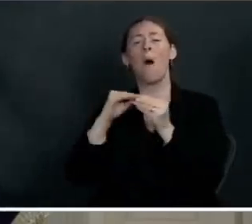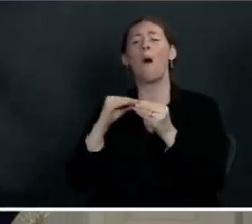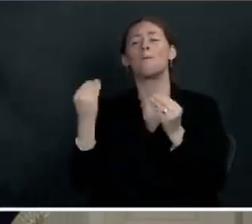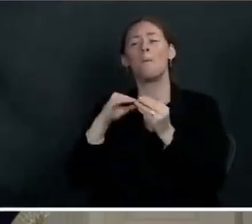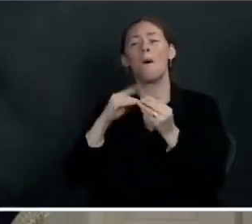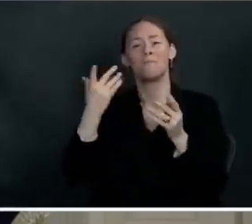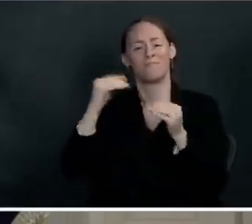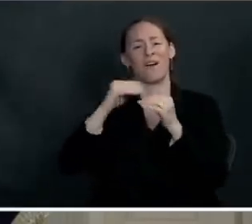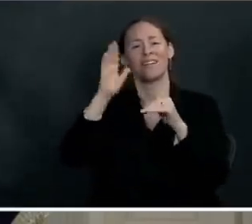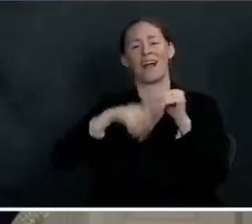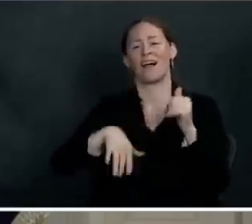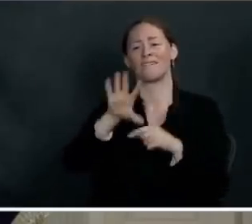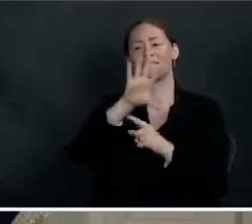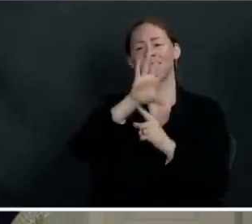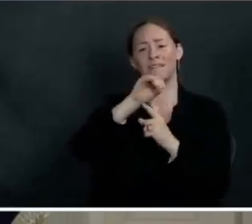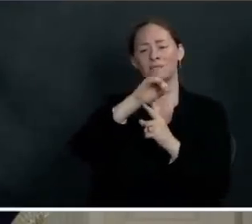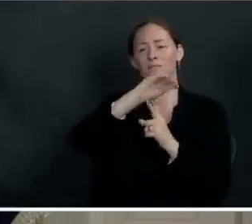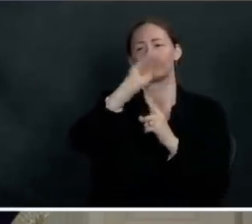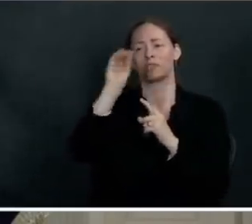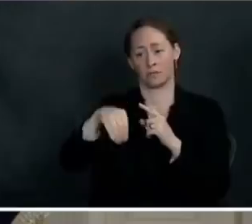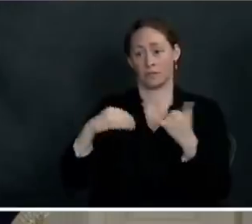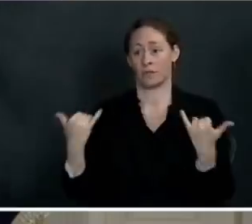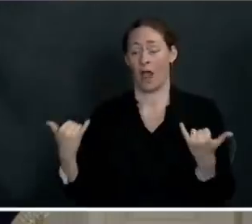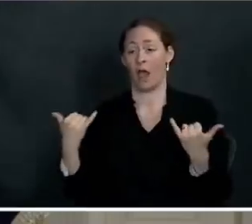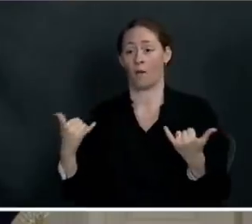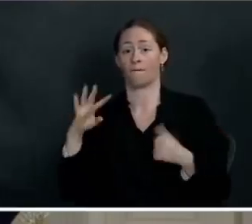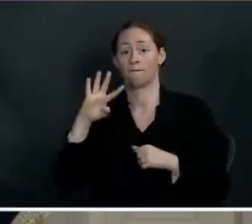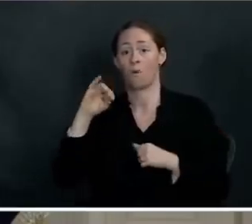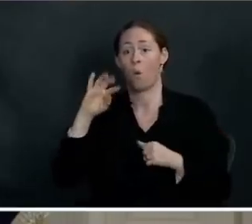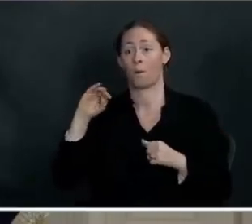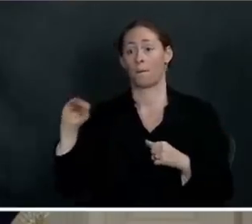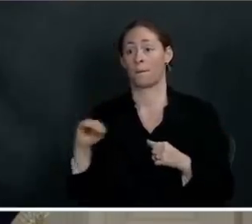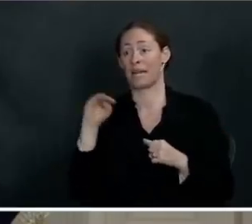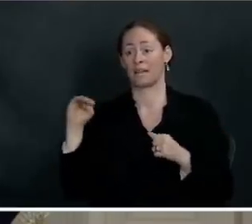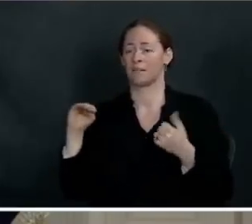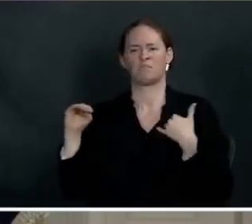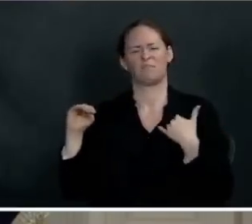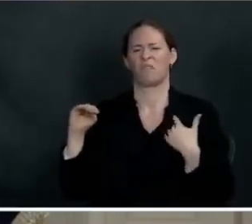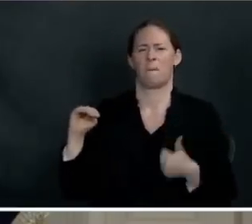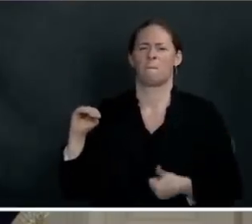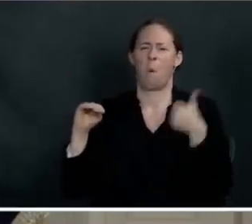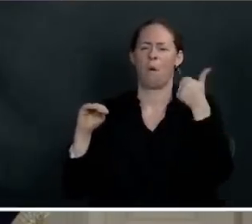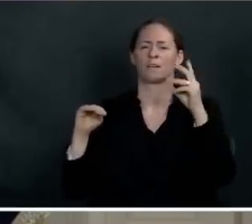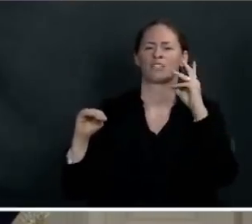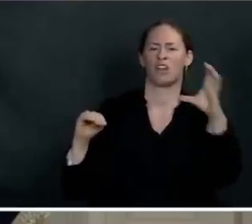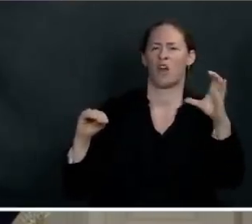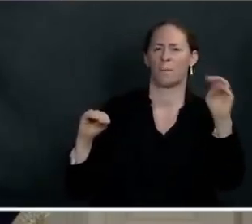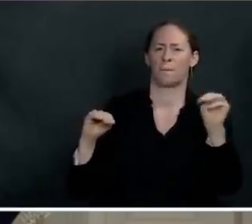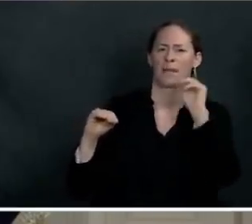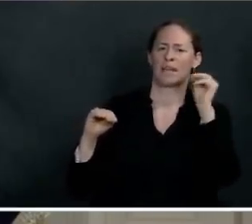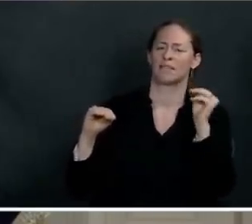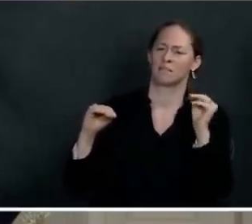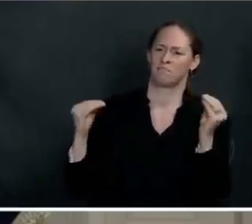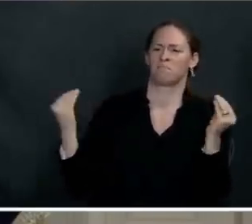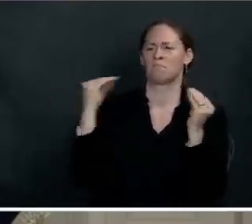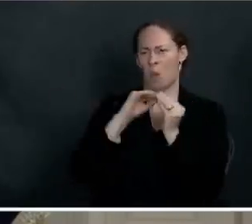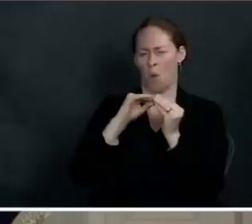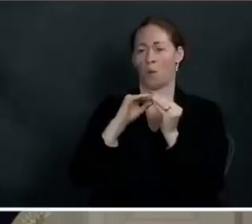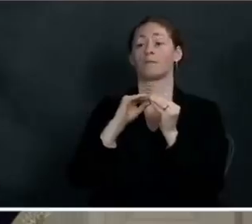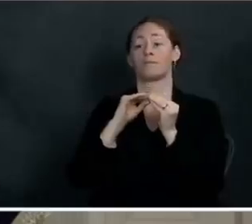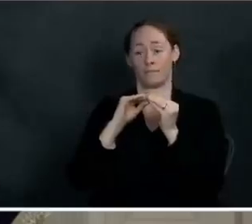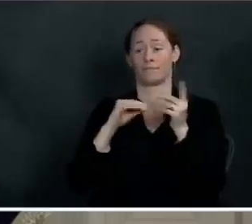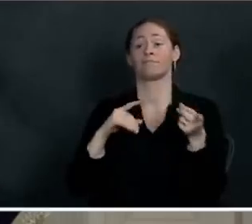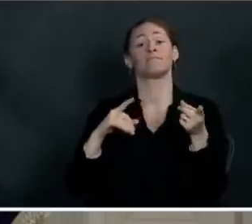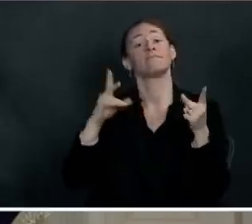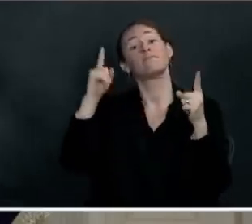From 400 million order to 600 million. This is enough vaccine to fully vaccinate